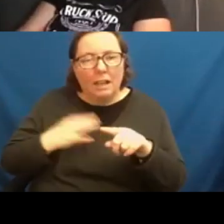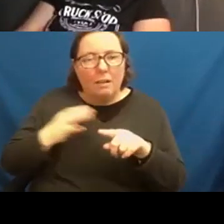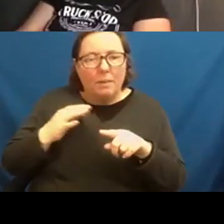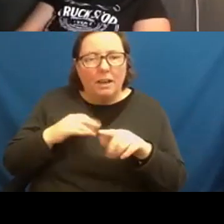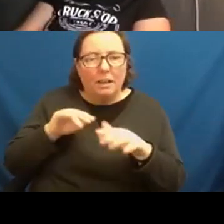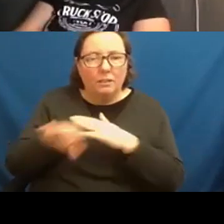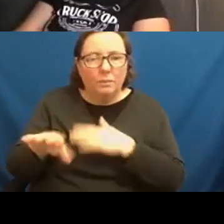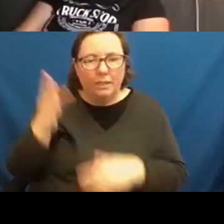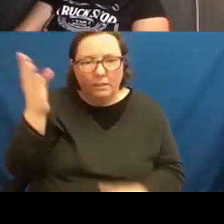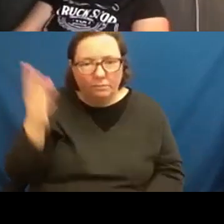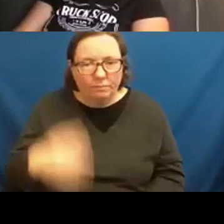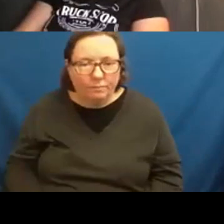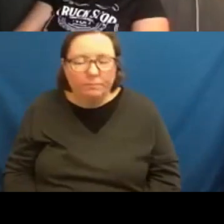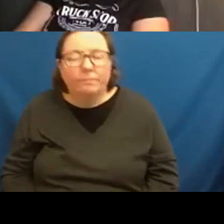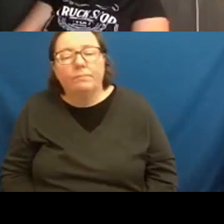Great.